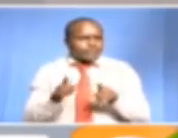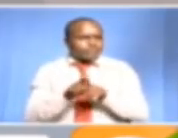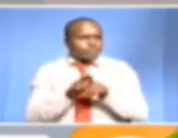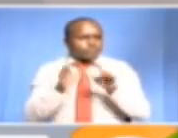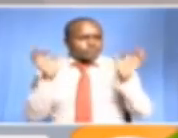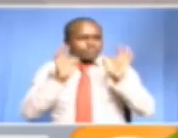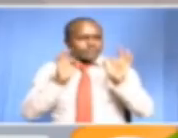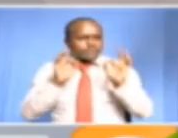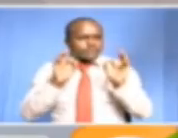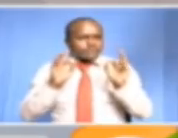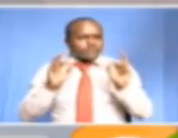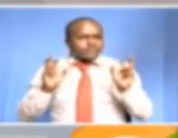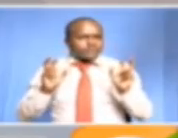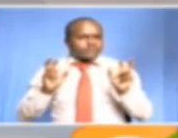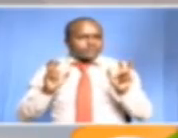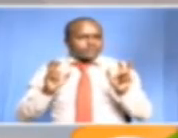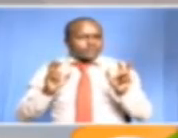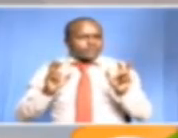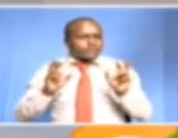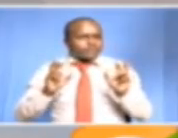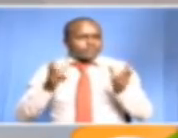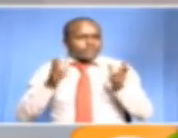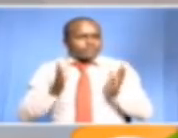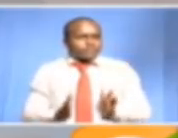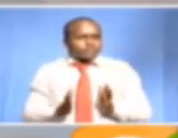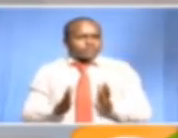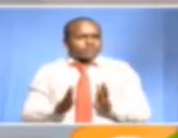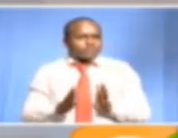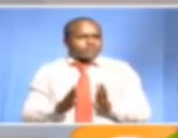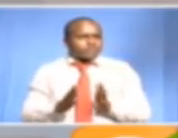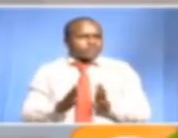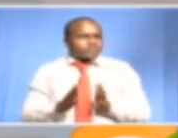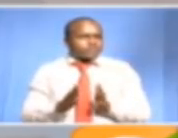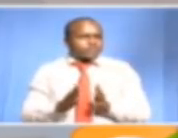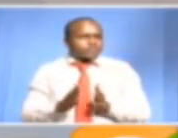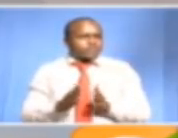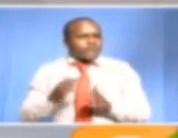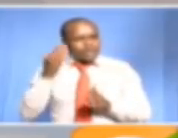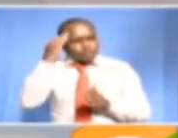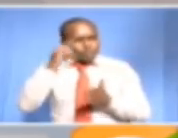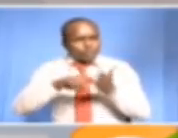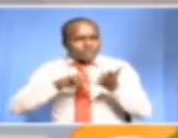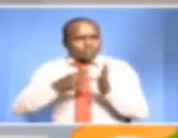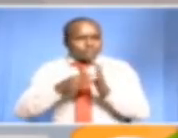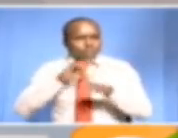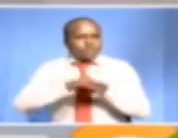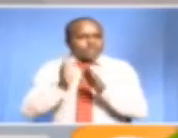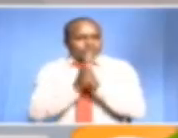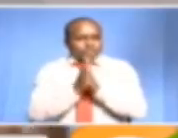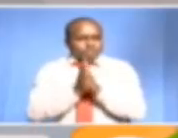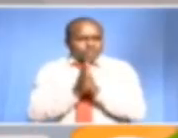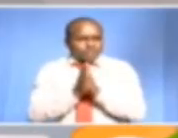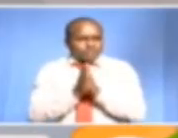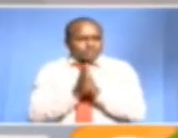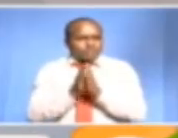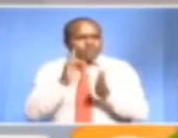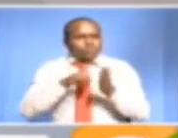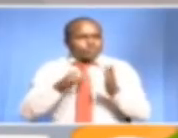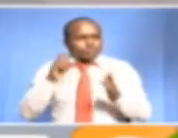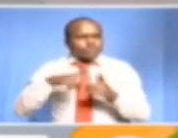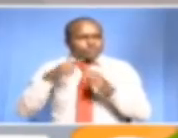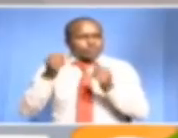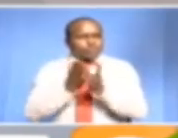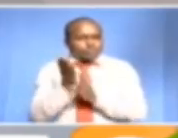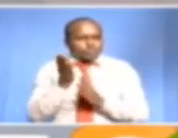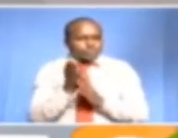even the journalist, Barack, having been a journalist, I know what it means to get the story. Yes. You know, the miles we have to go through, absolutely, to get the story.